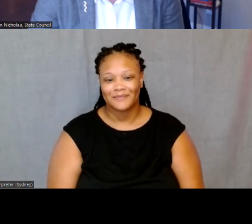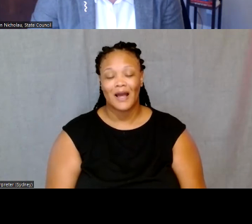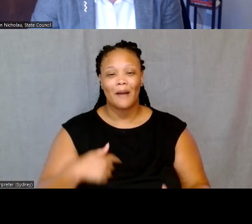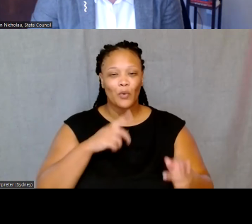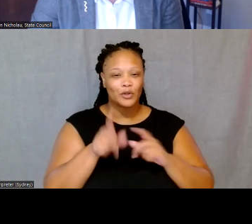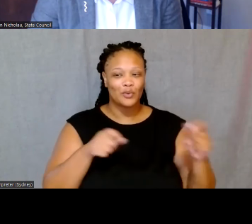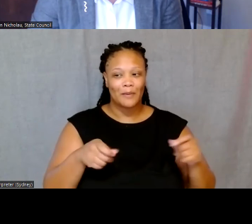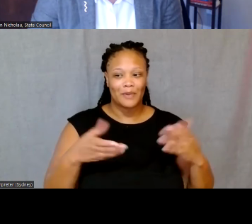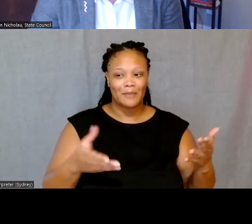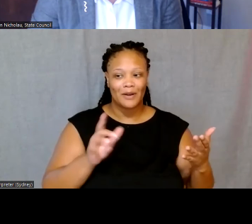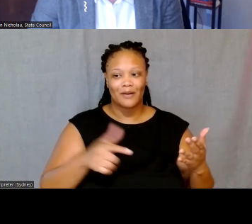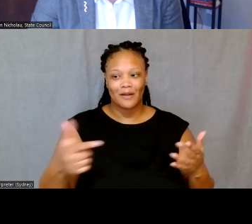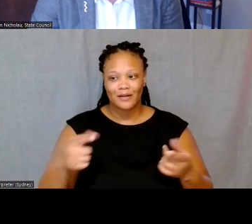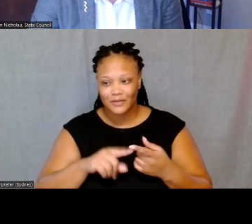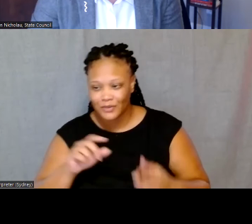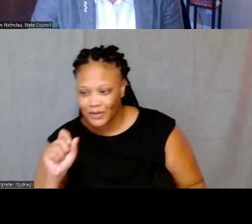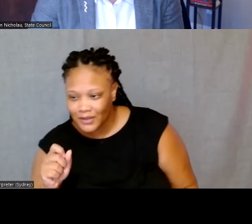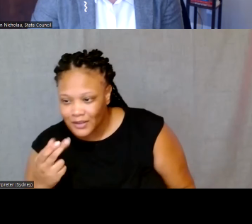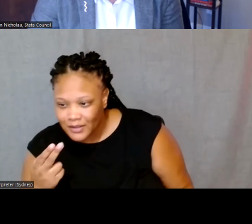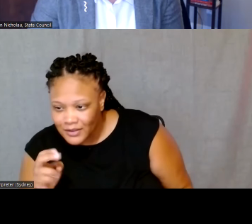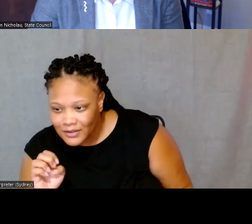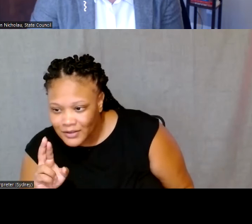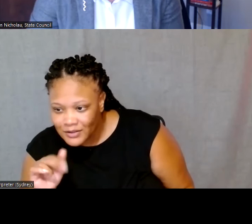you might have some thoughts on this last slide.